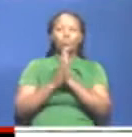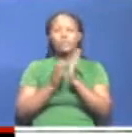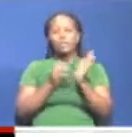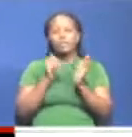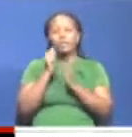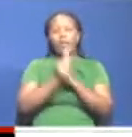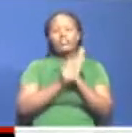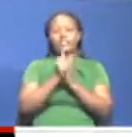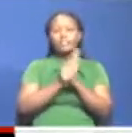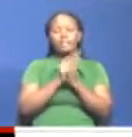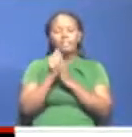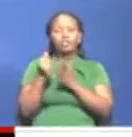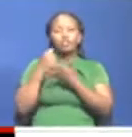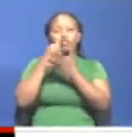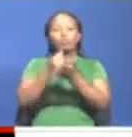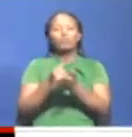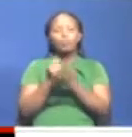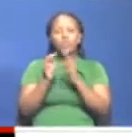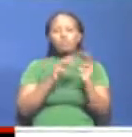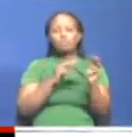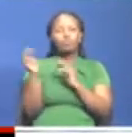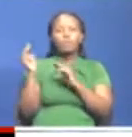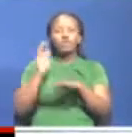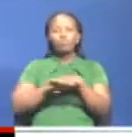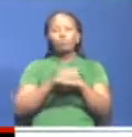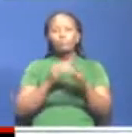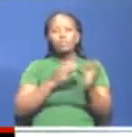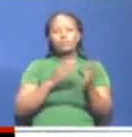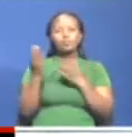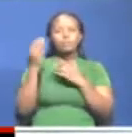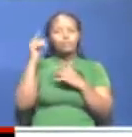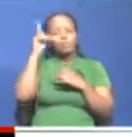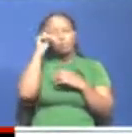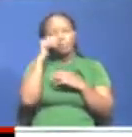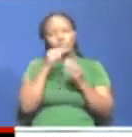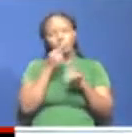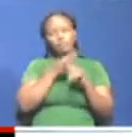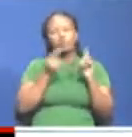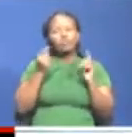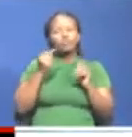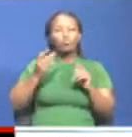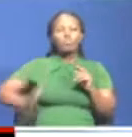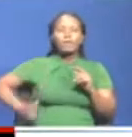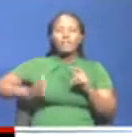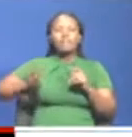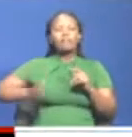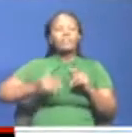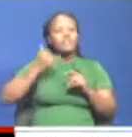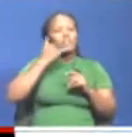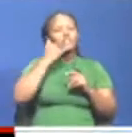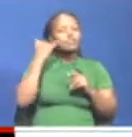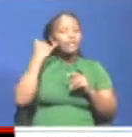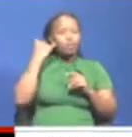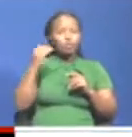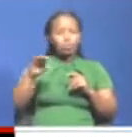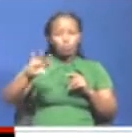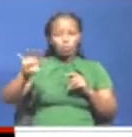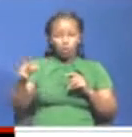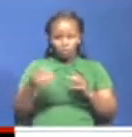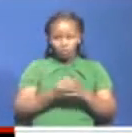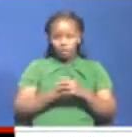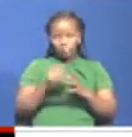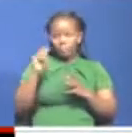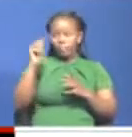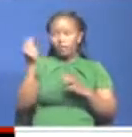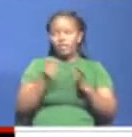in evacuation of goods to Mombasa Port and the Naivasha Dry Port in Nakuru County. Already, the Kenya Railway has started the